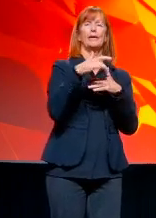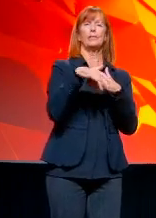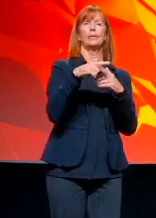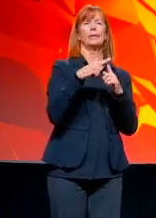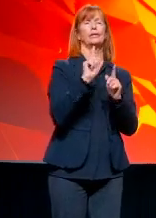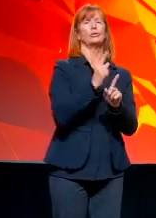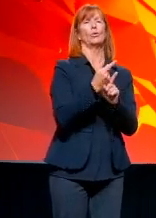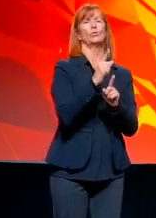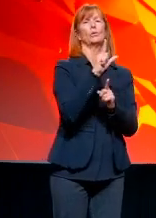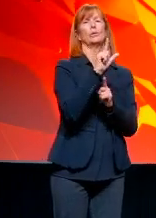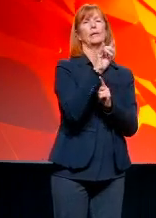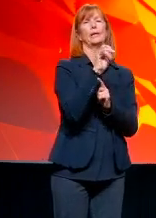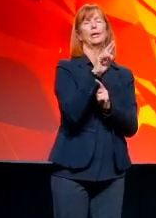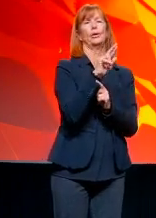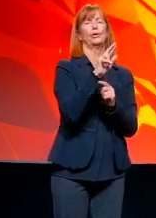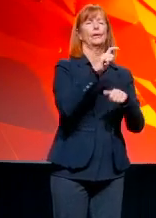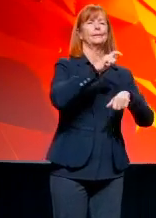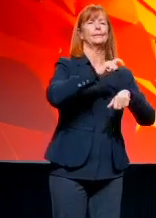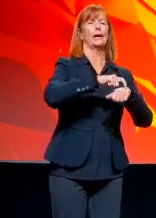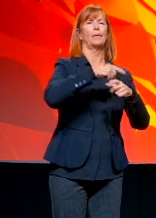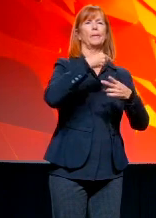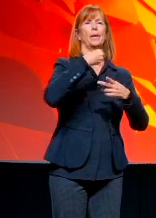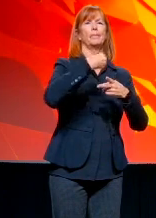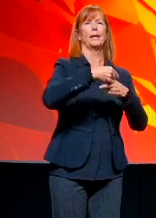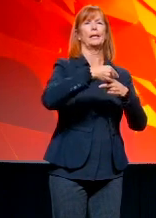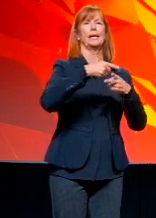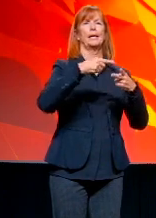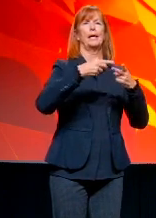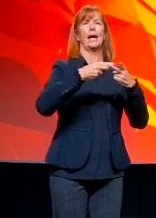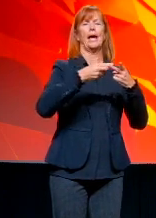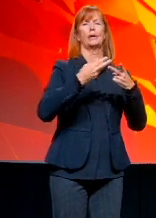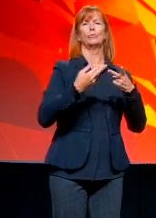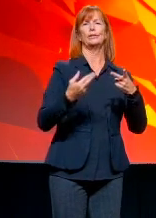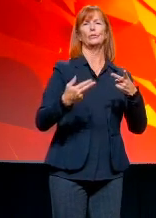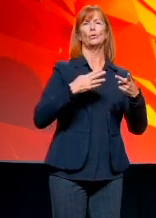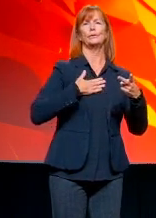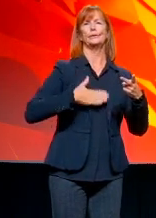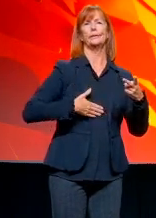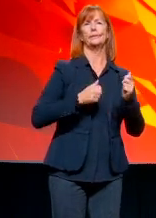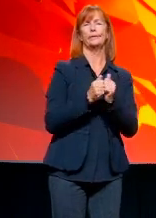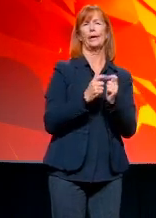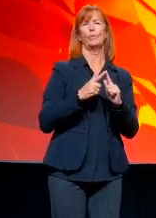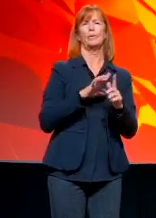the money, the human resources that we put in, right? So to collect the data.